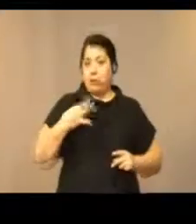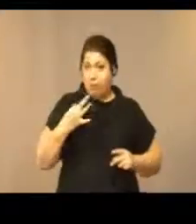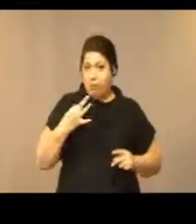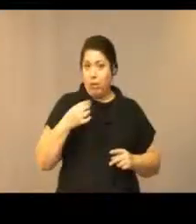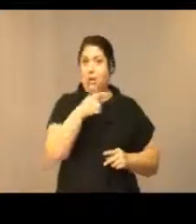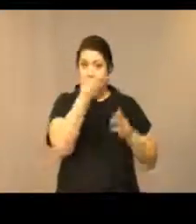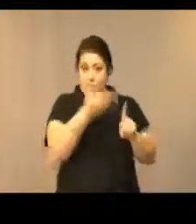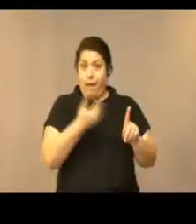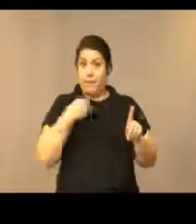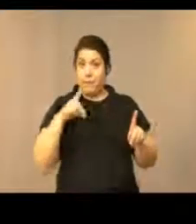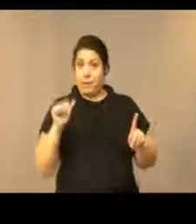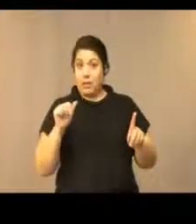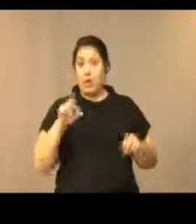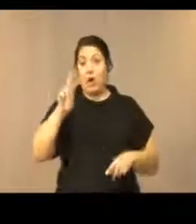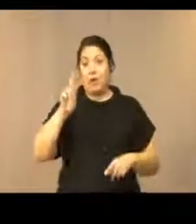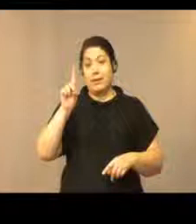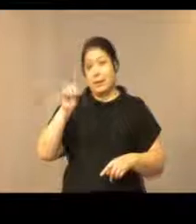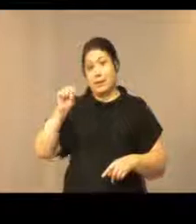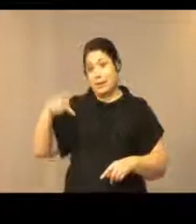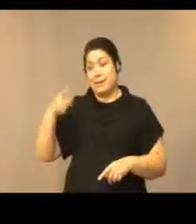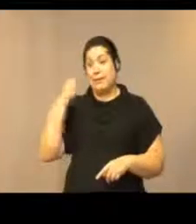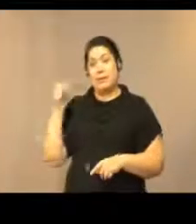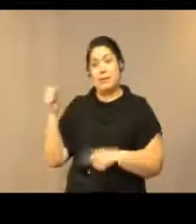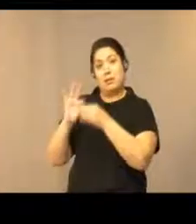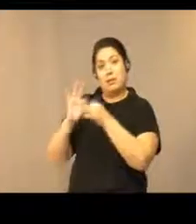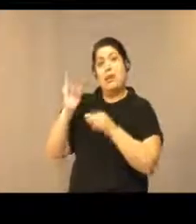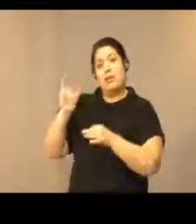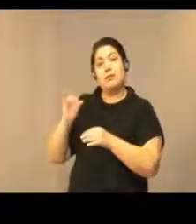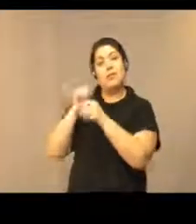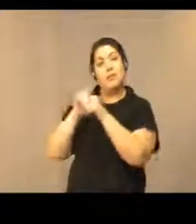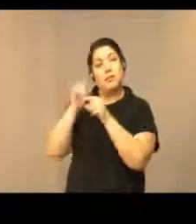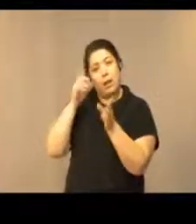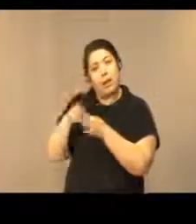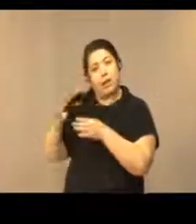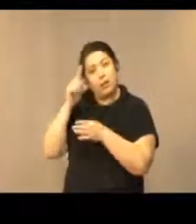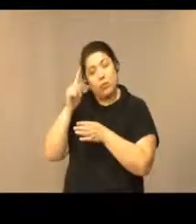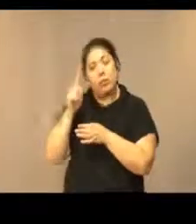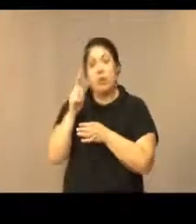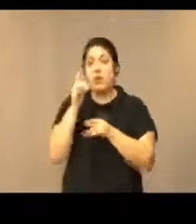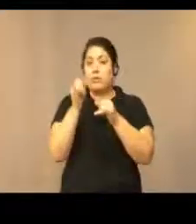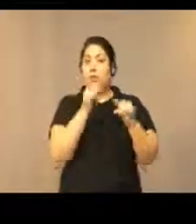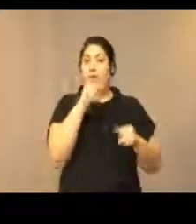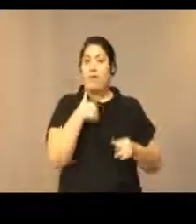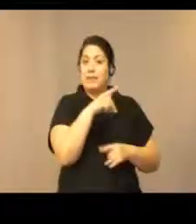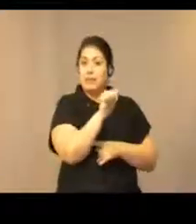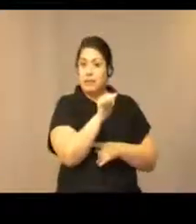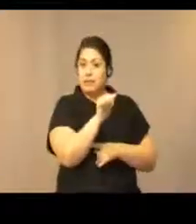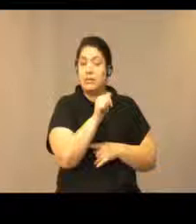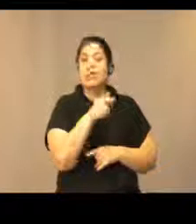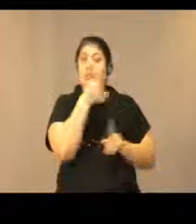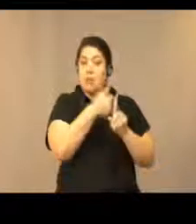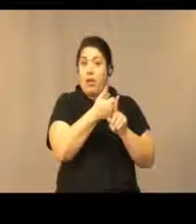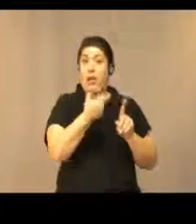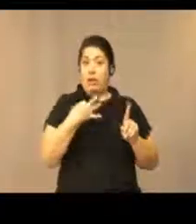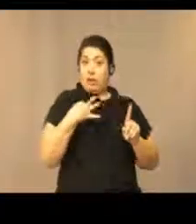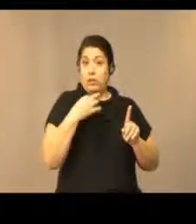disability. The RDSP, as James had noted, is a savings plan specific for individuals living with disabilities who have their disability tax credit or